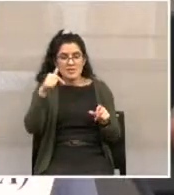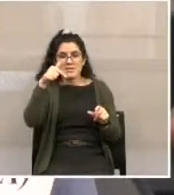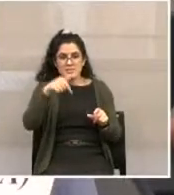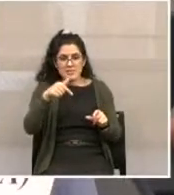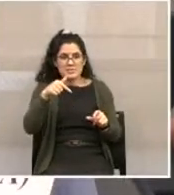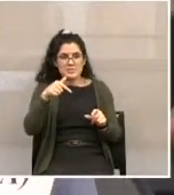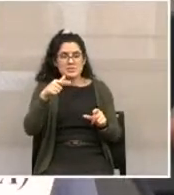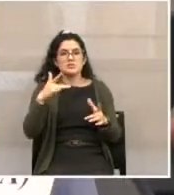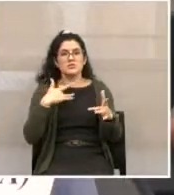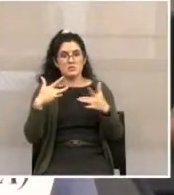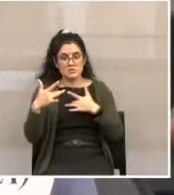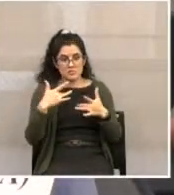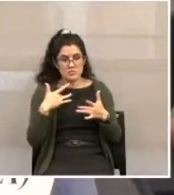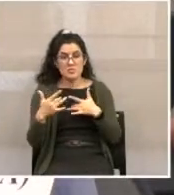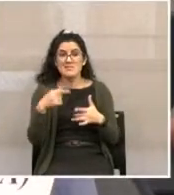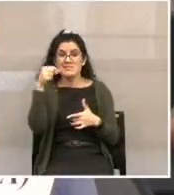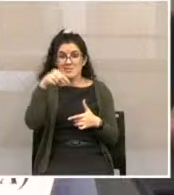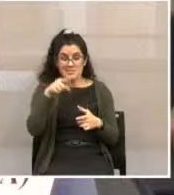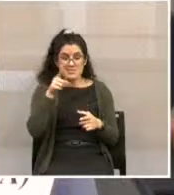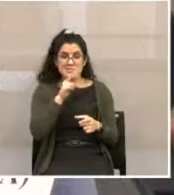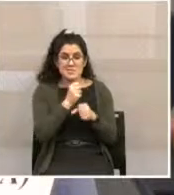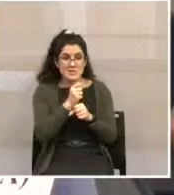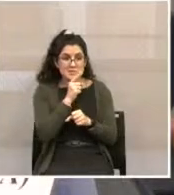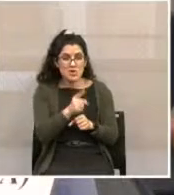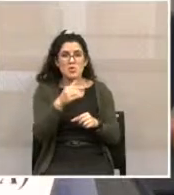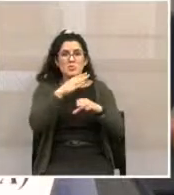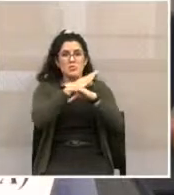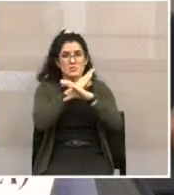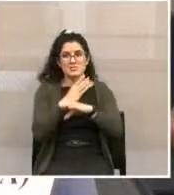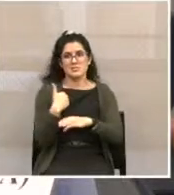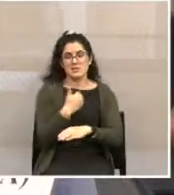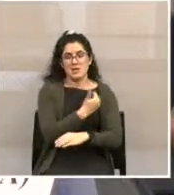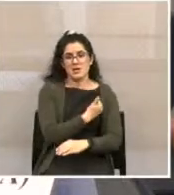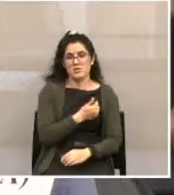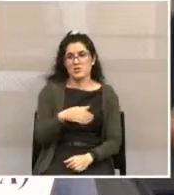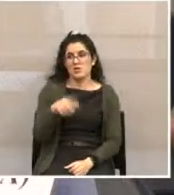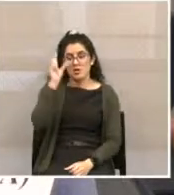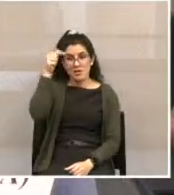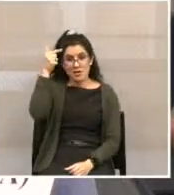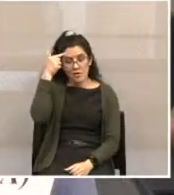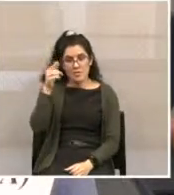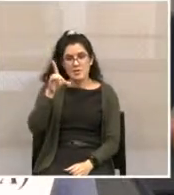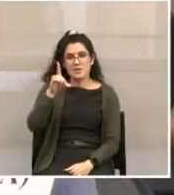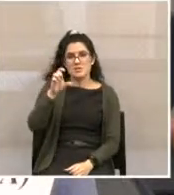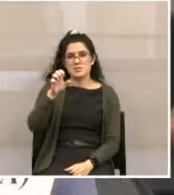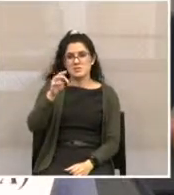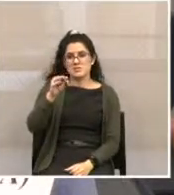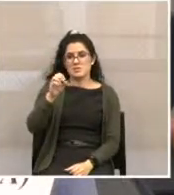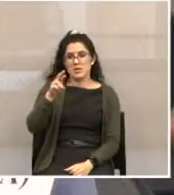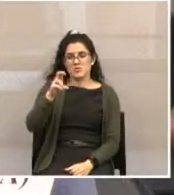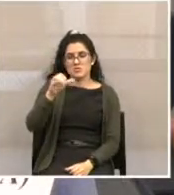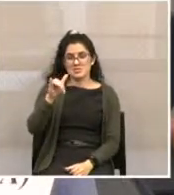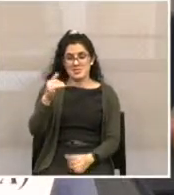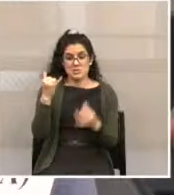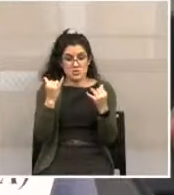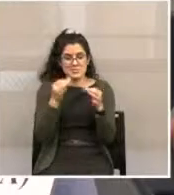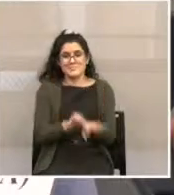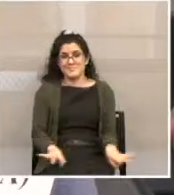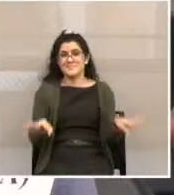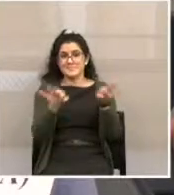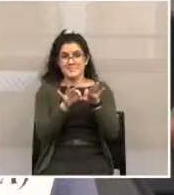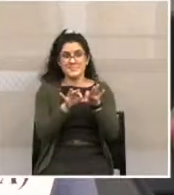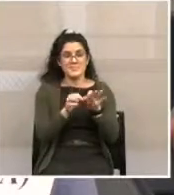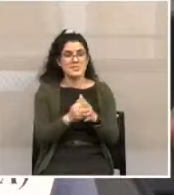issue. This is about making sure we're protecting our democracy. And that's why I think today is so important.